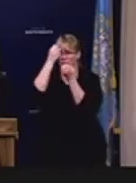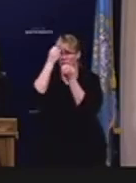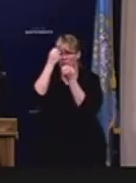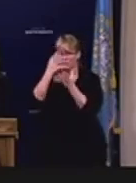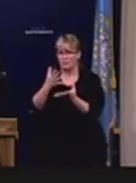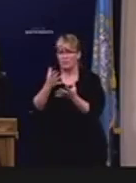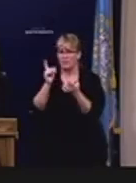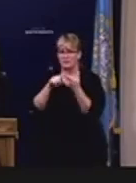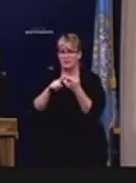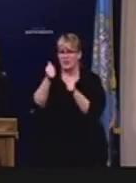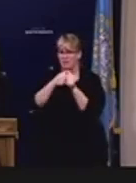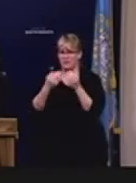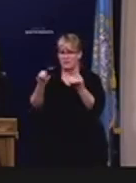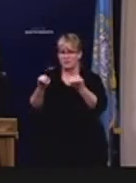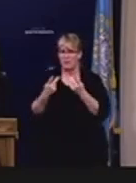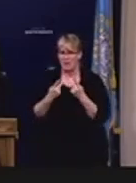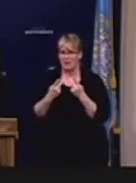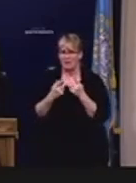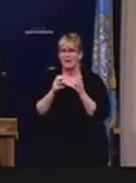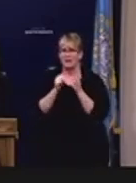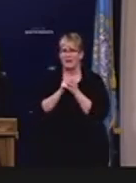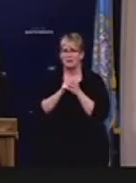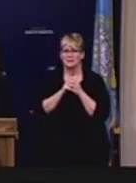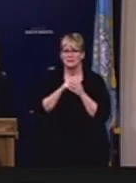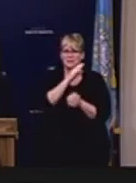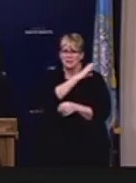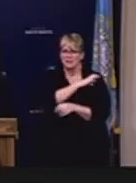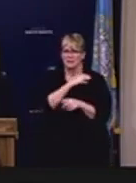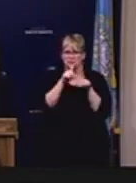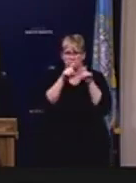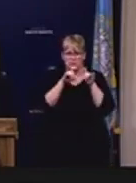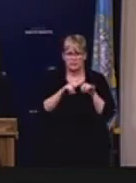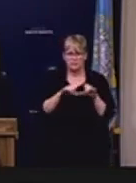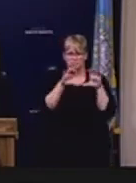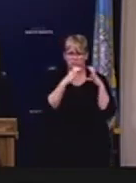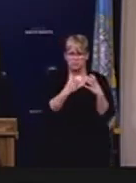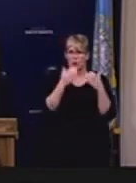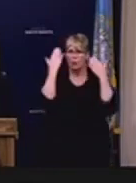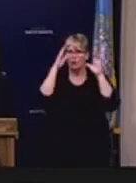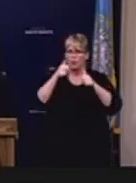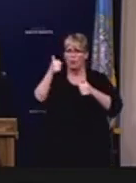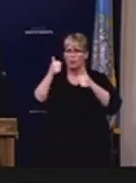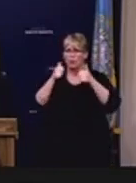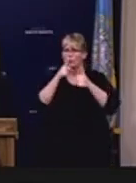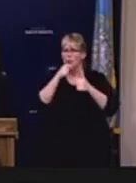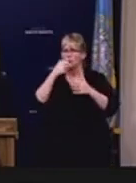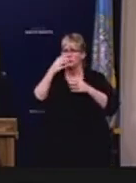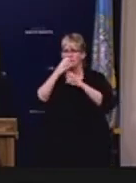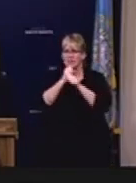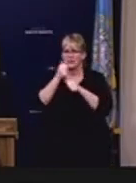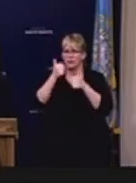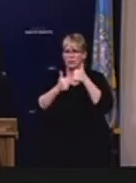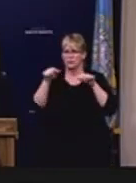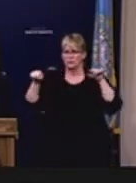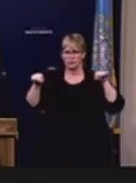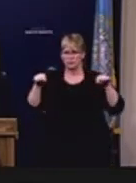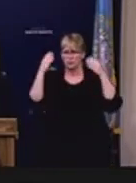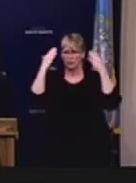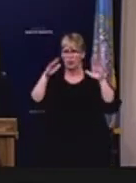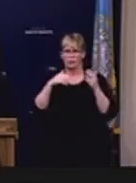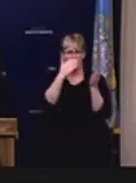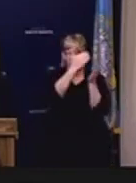back. That's kind of the nature of a clinical trial. We don't know who's getting which, and we're just going to collect the